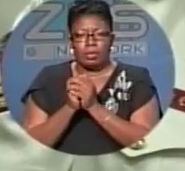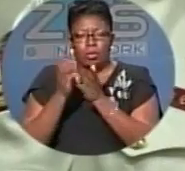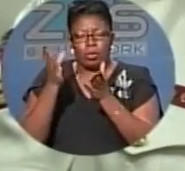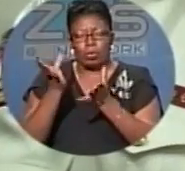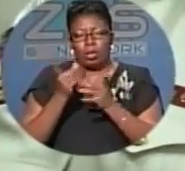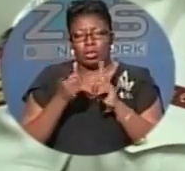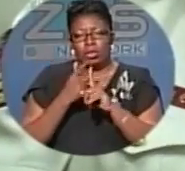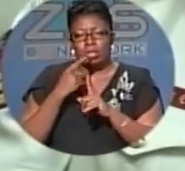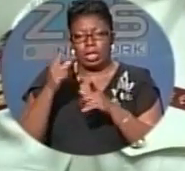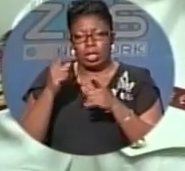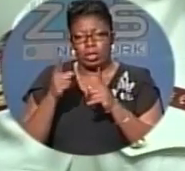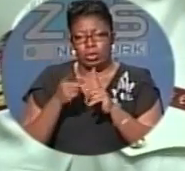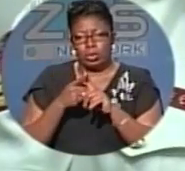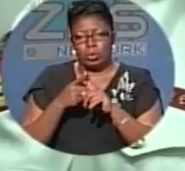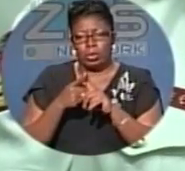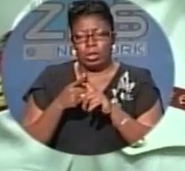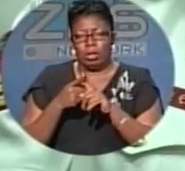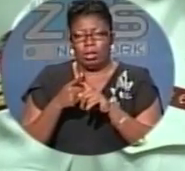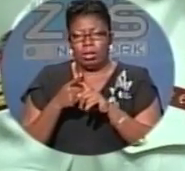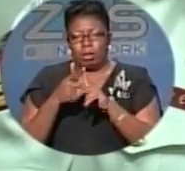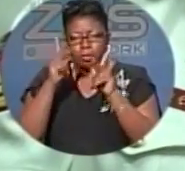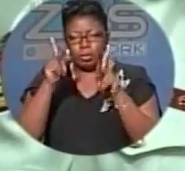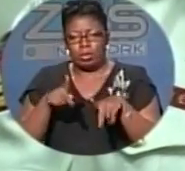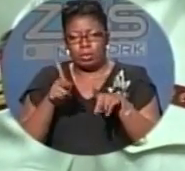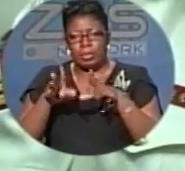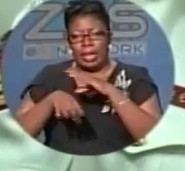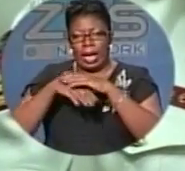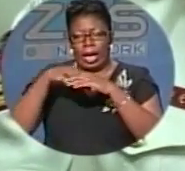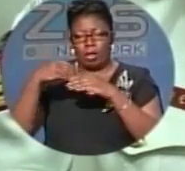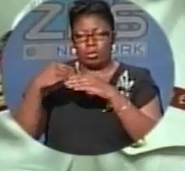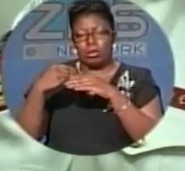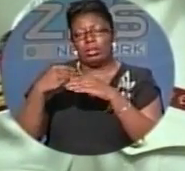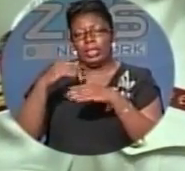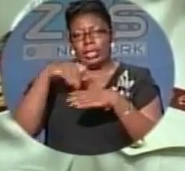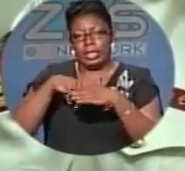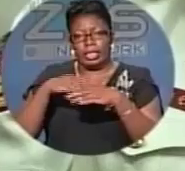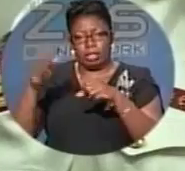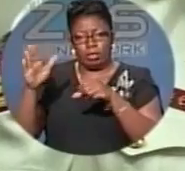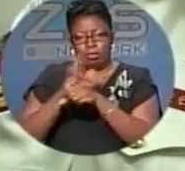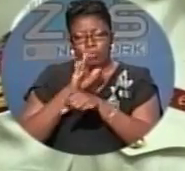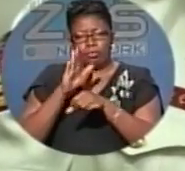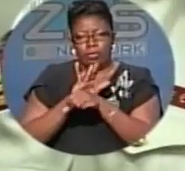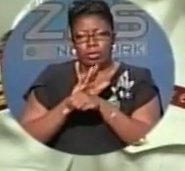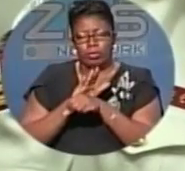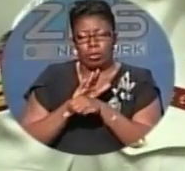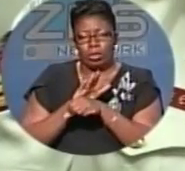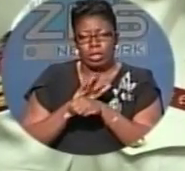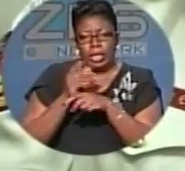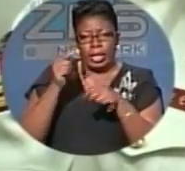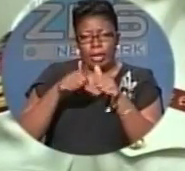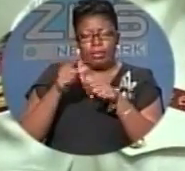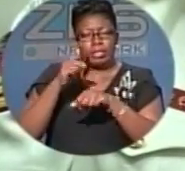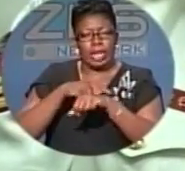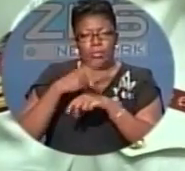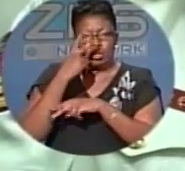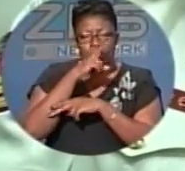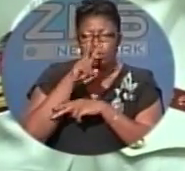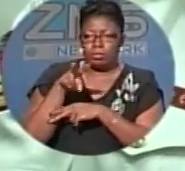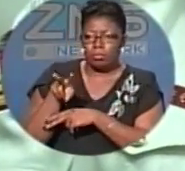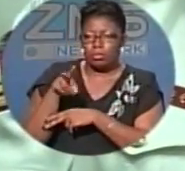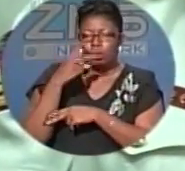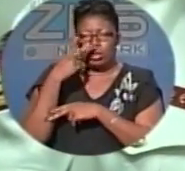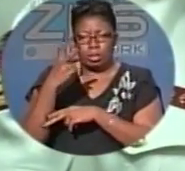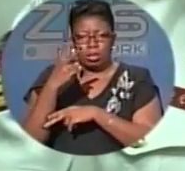offenders that we will be out in full force, and rest assured every time you look around, you're going to see a patrol